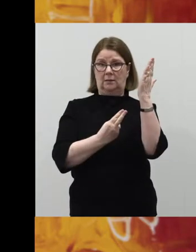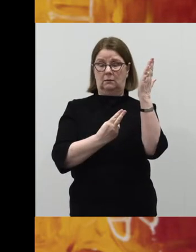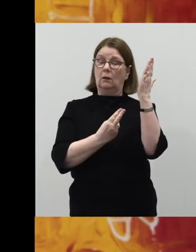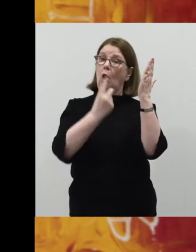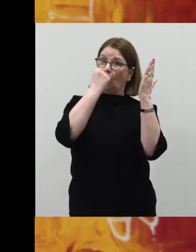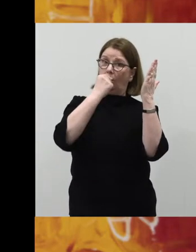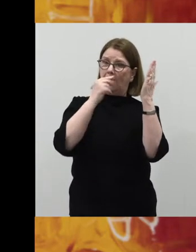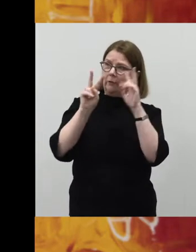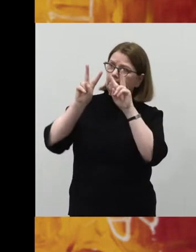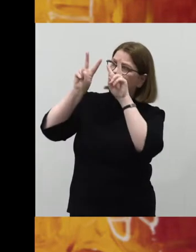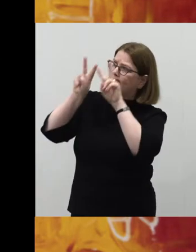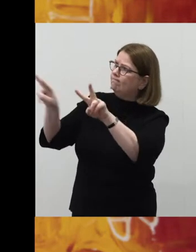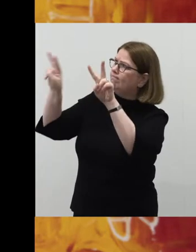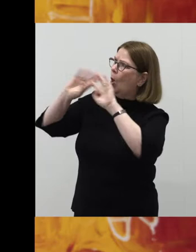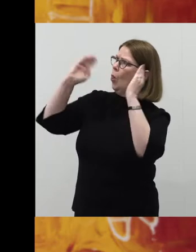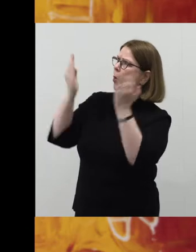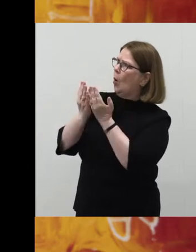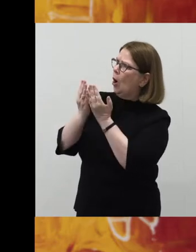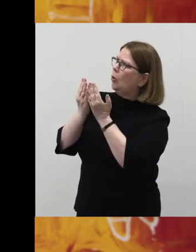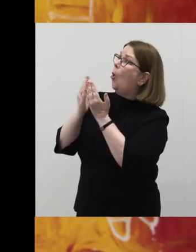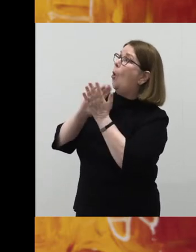Artists have confronted their dark side